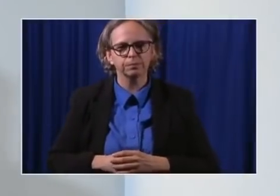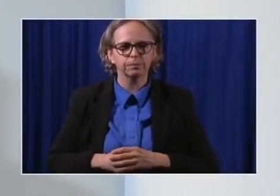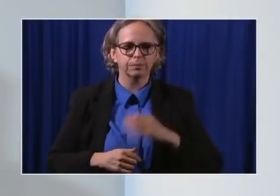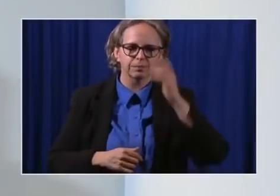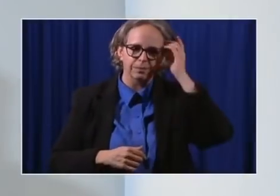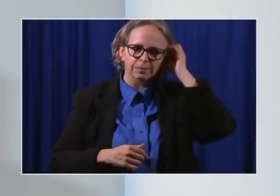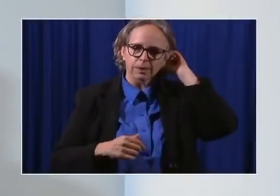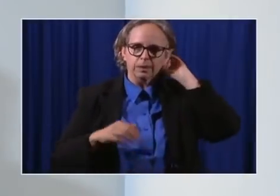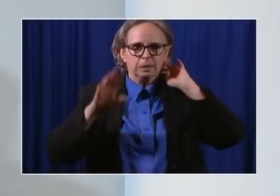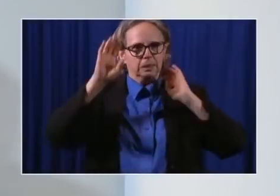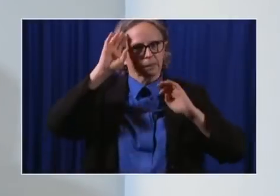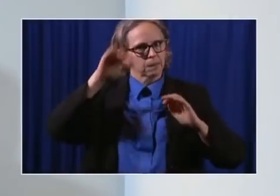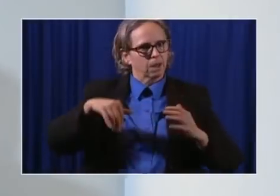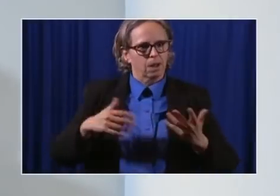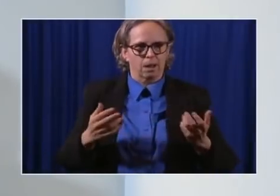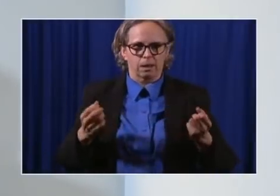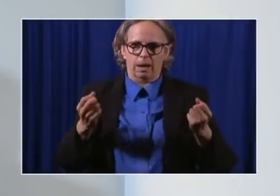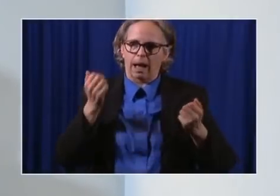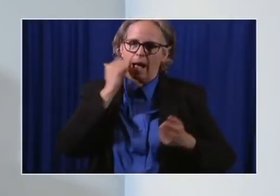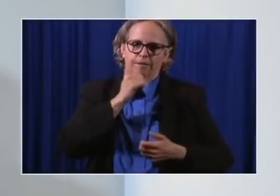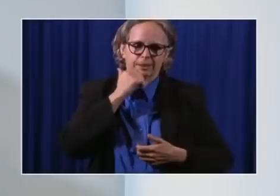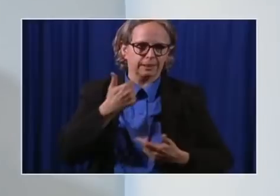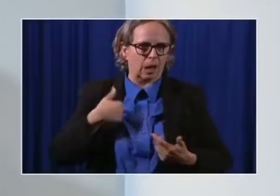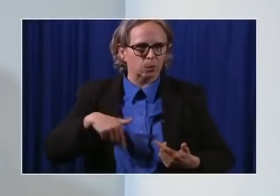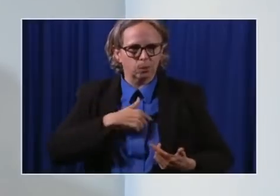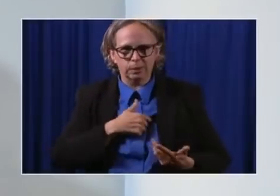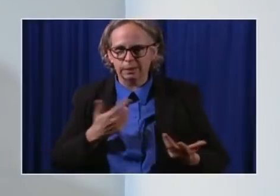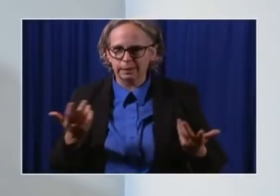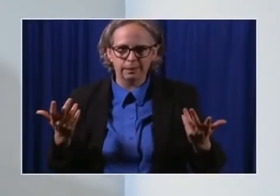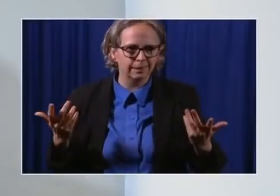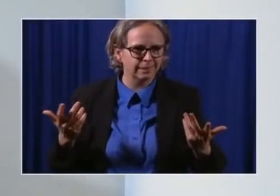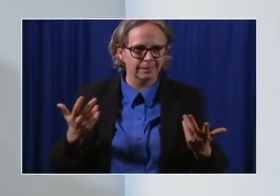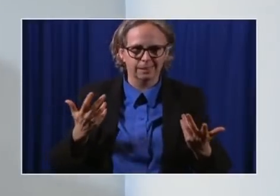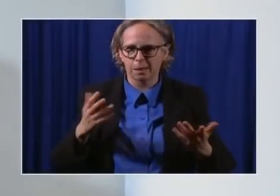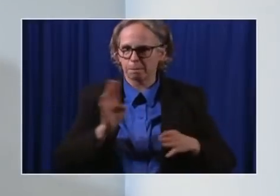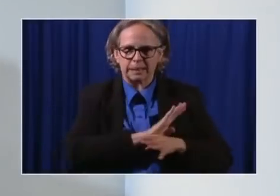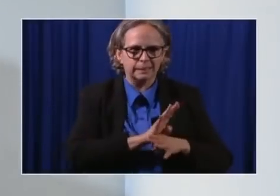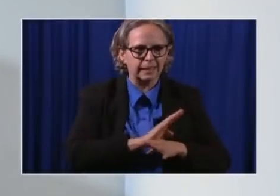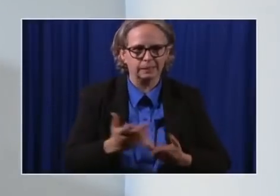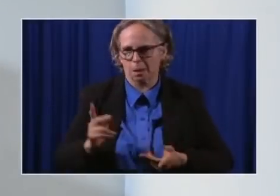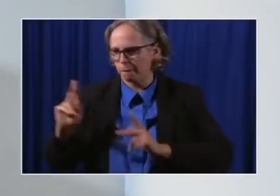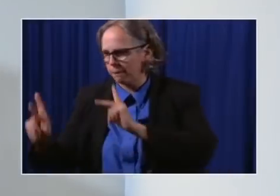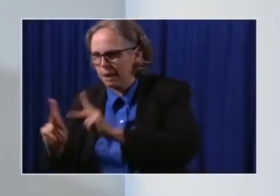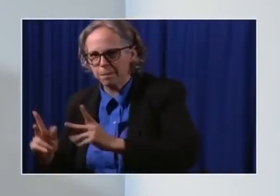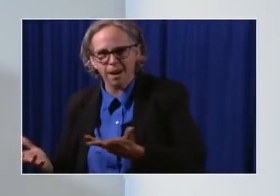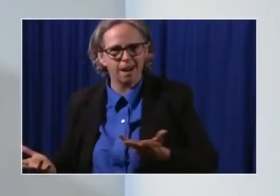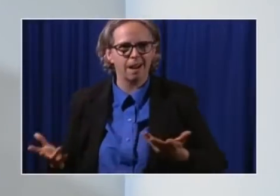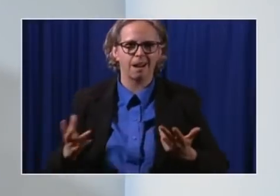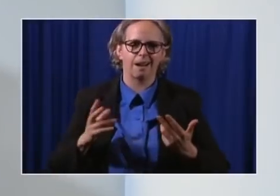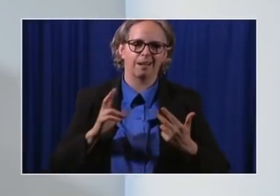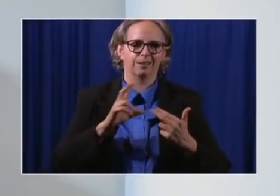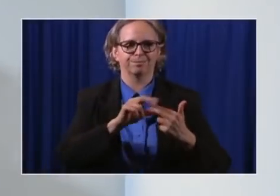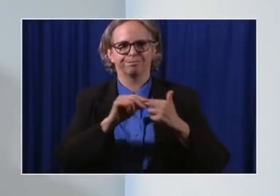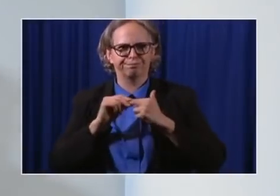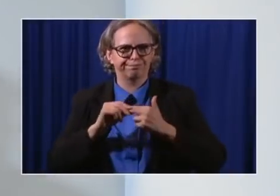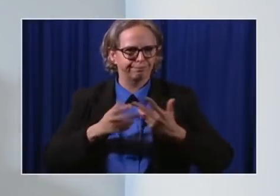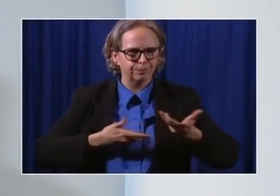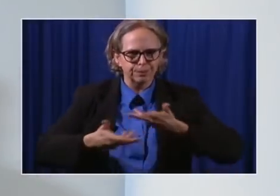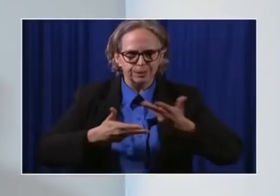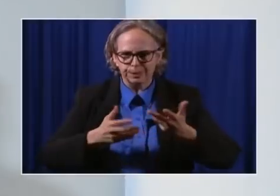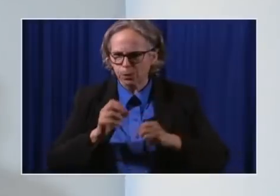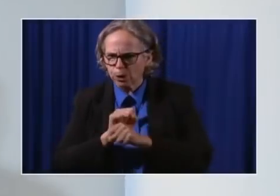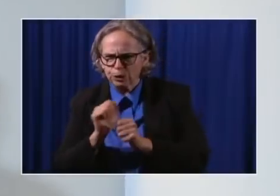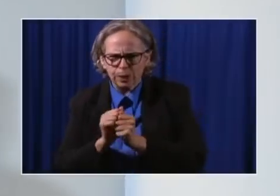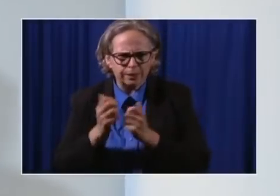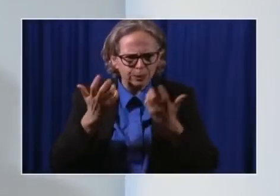the businesses, the public servants are trying to work with the people of the state of Ohio to control the spread of